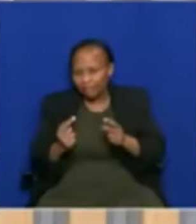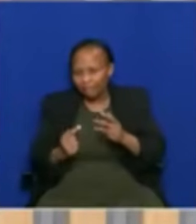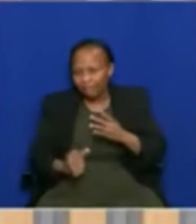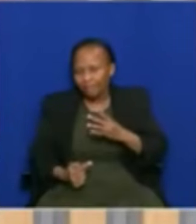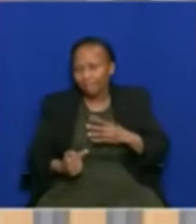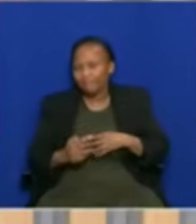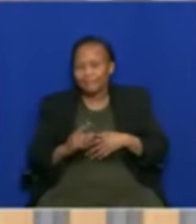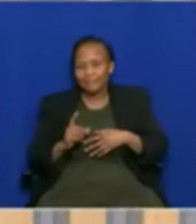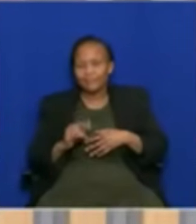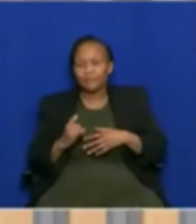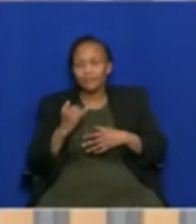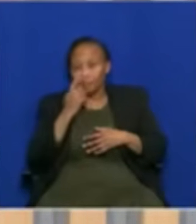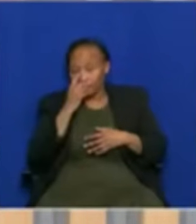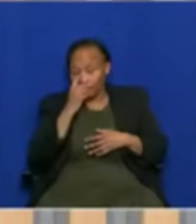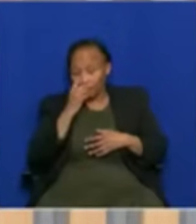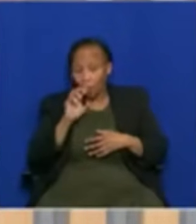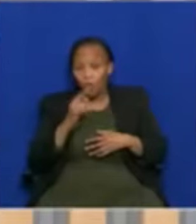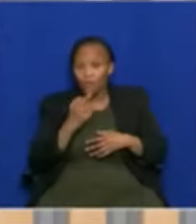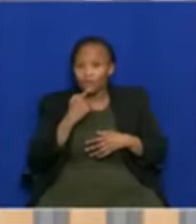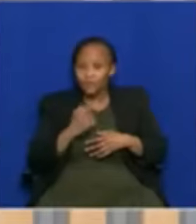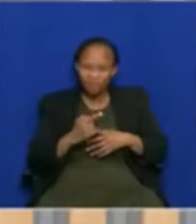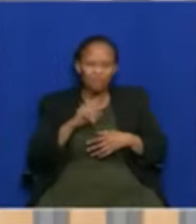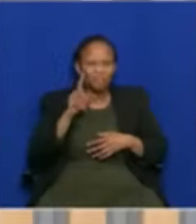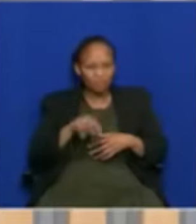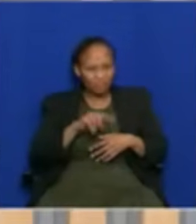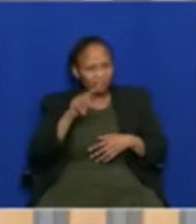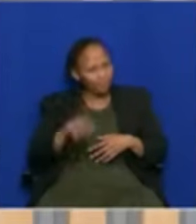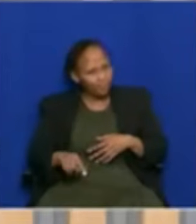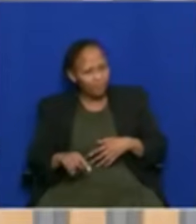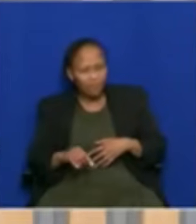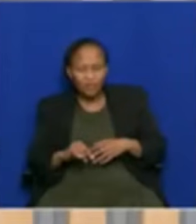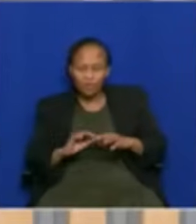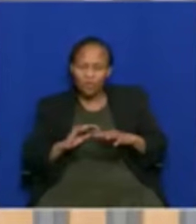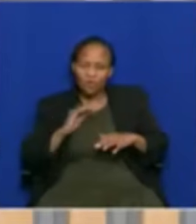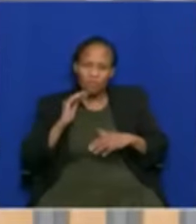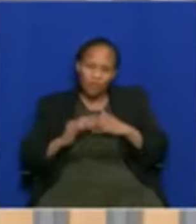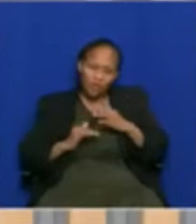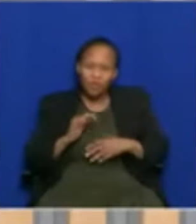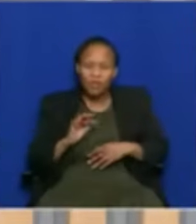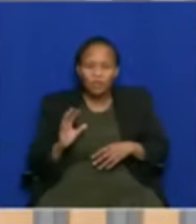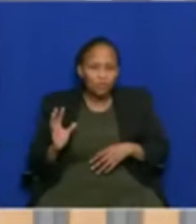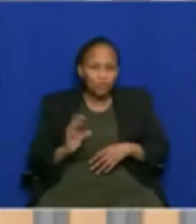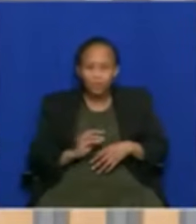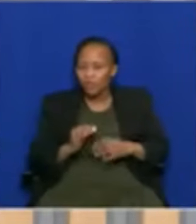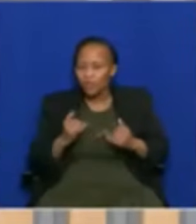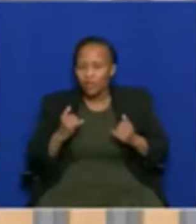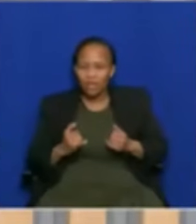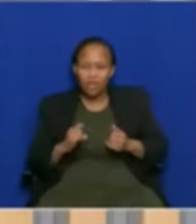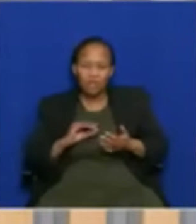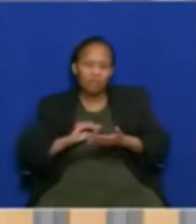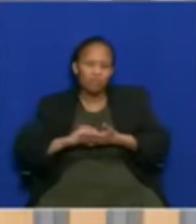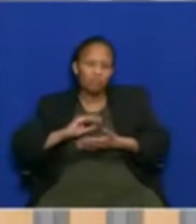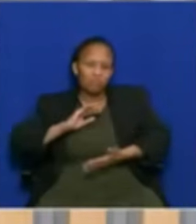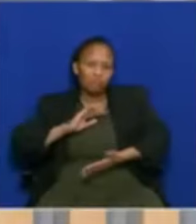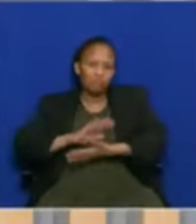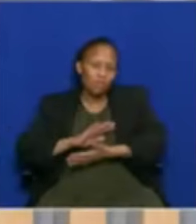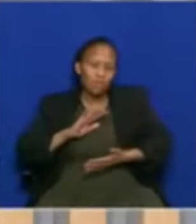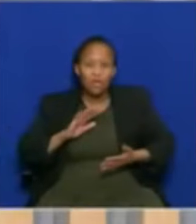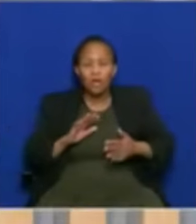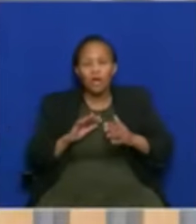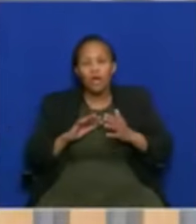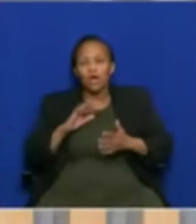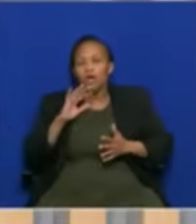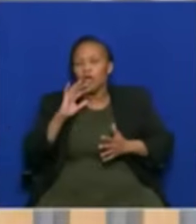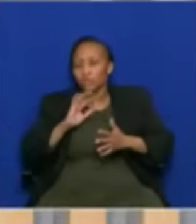is wrong with this whole process. Then they put it in a charge. So what Advocate Sillo was showing